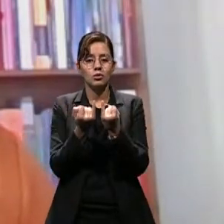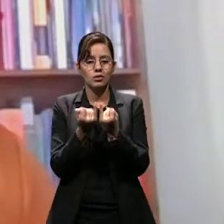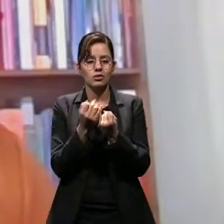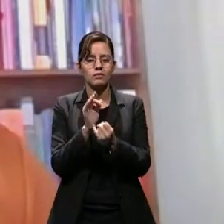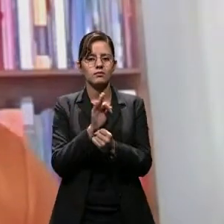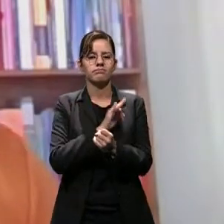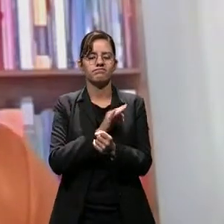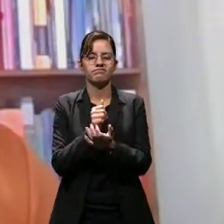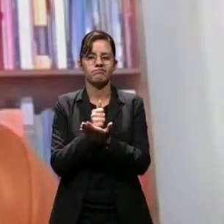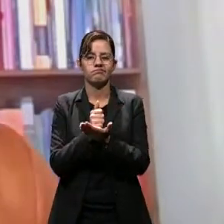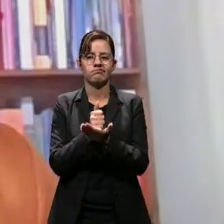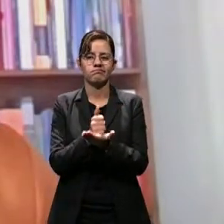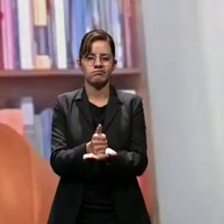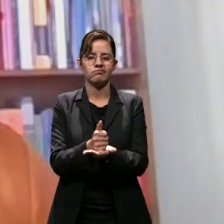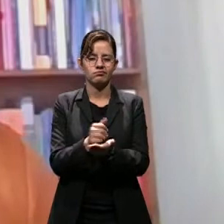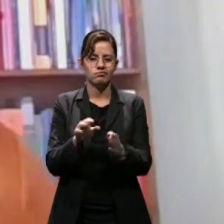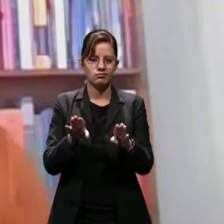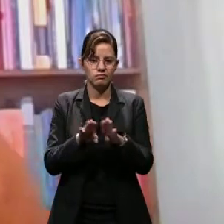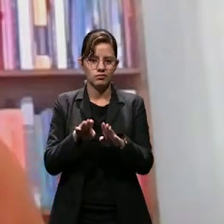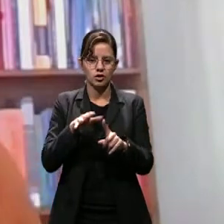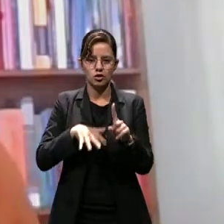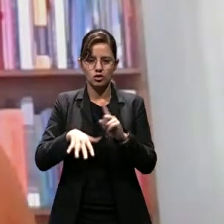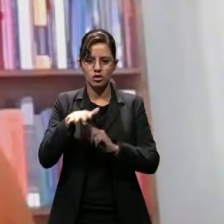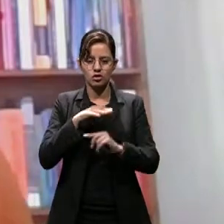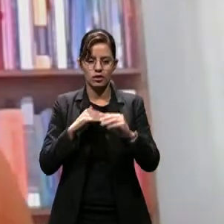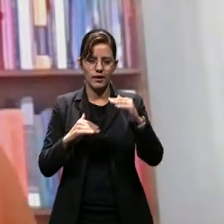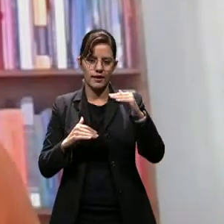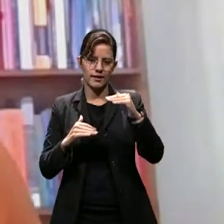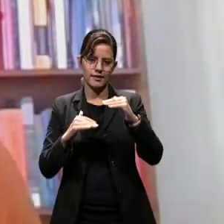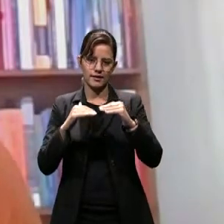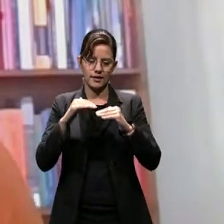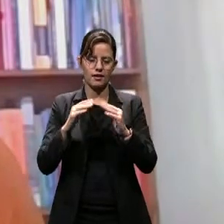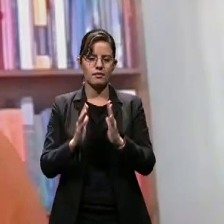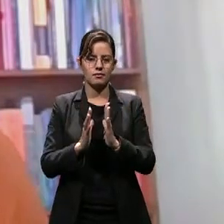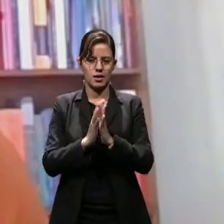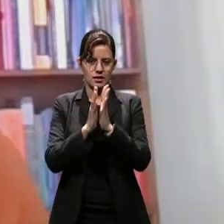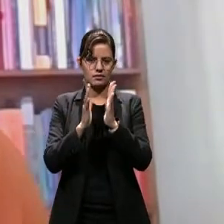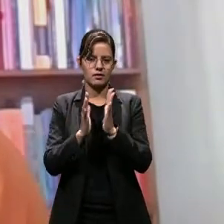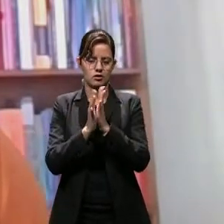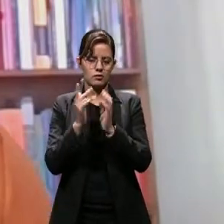regarding generating conditions of higher